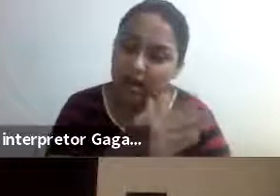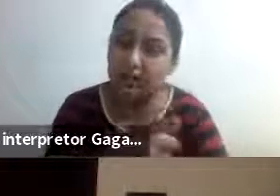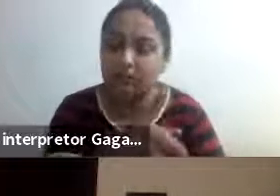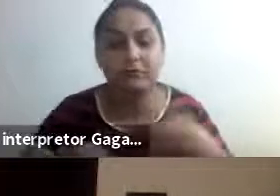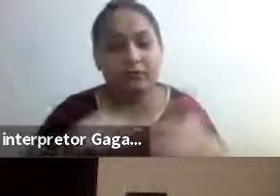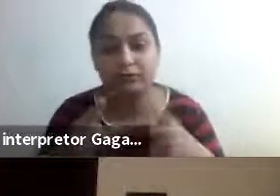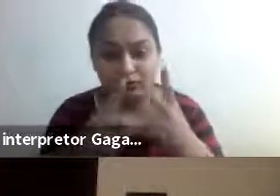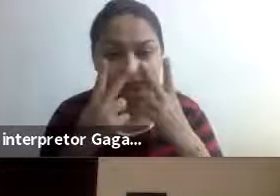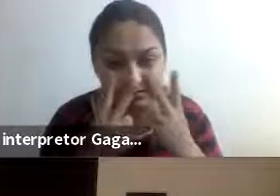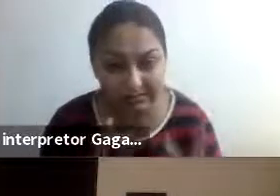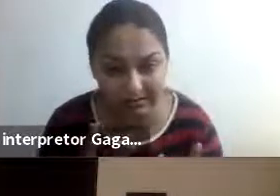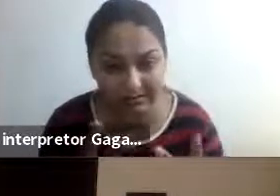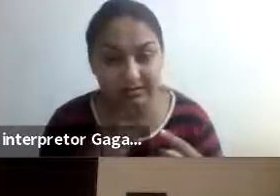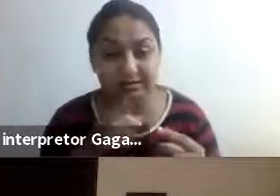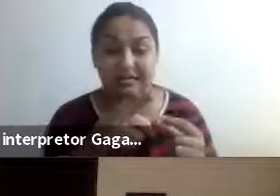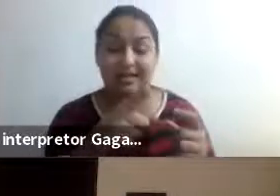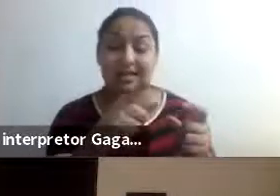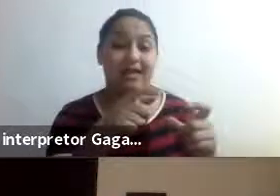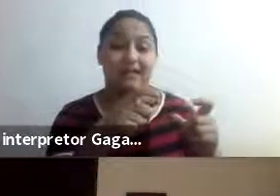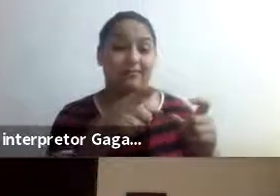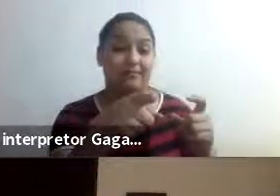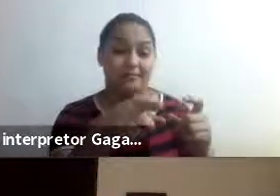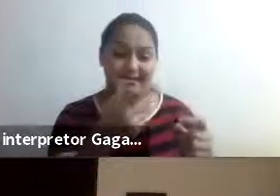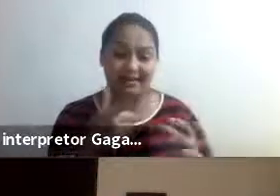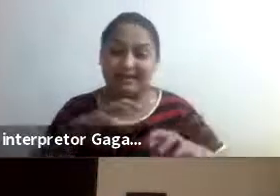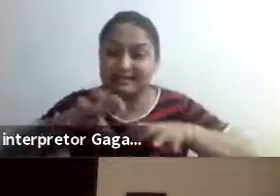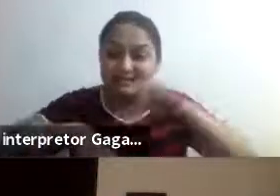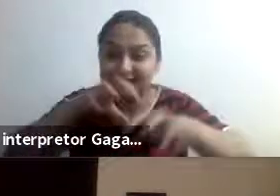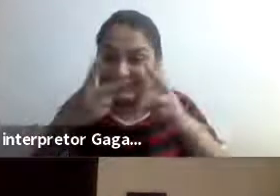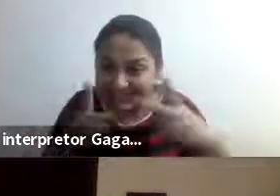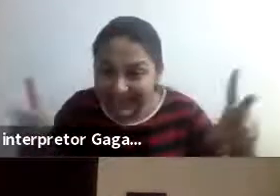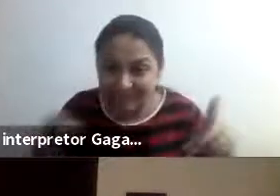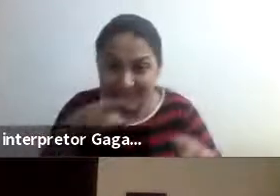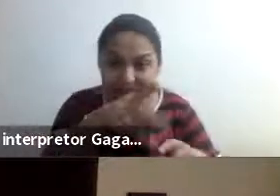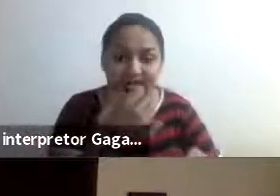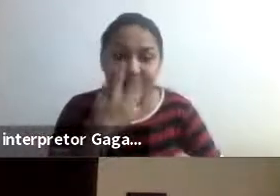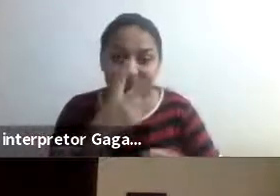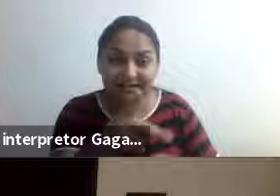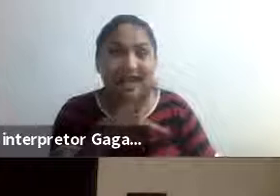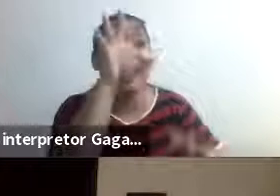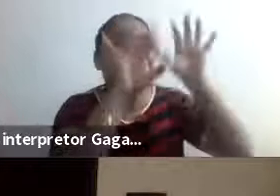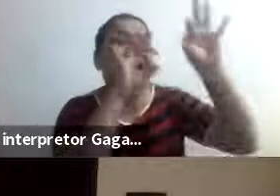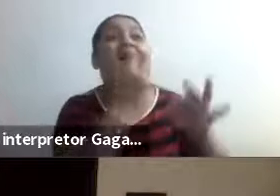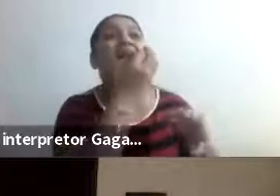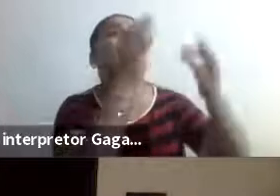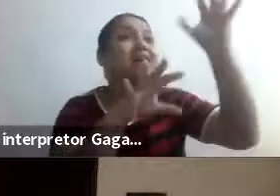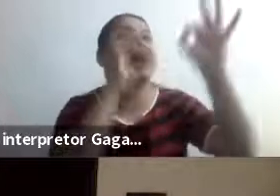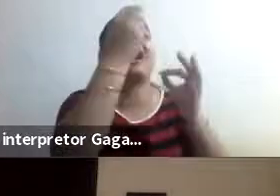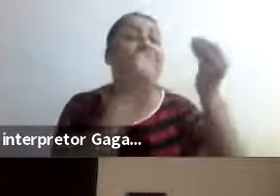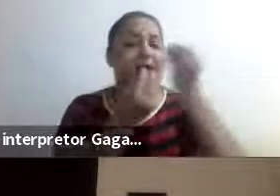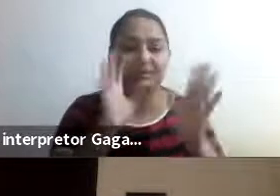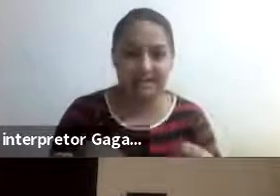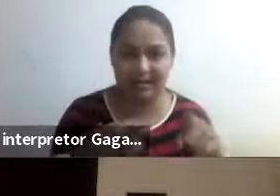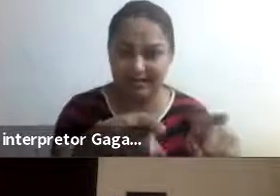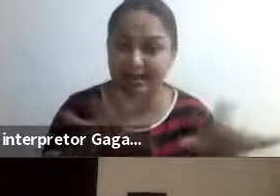see, the animals you see eating the fruit, this sort of coexistence that you see on screen